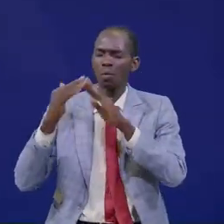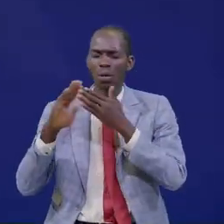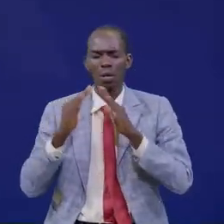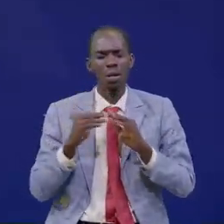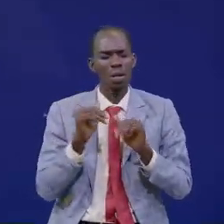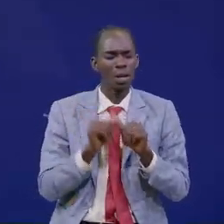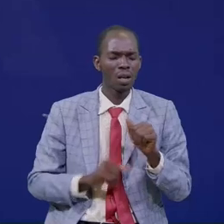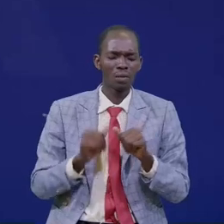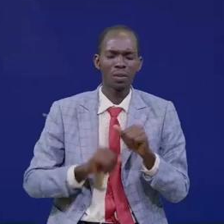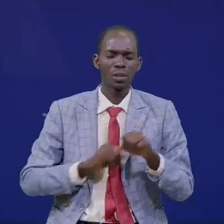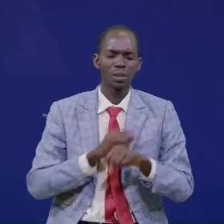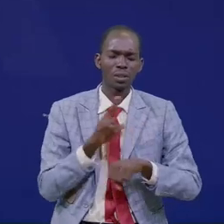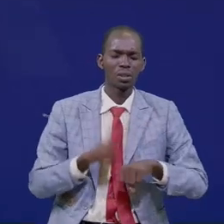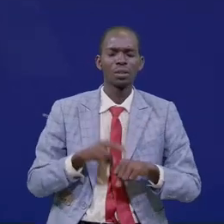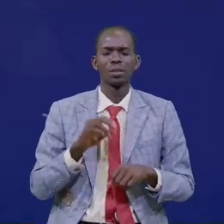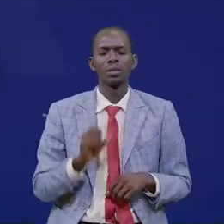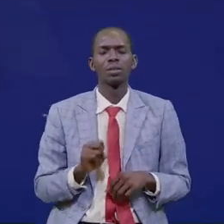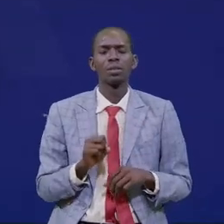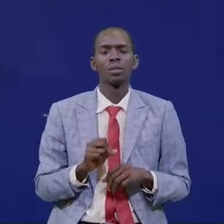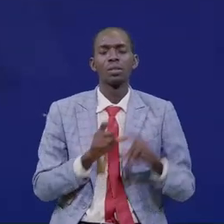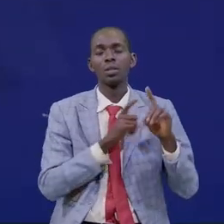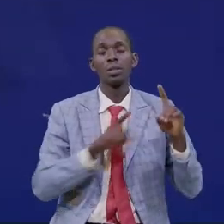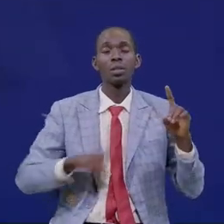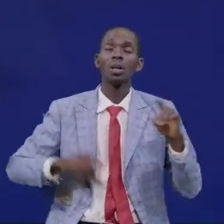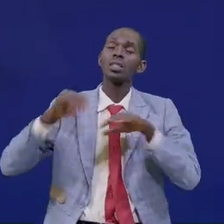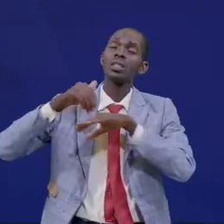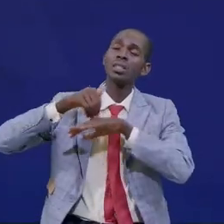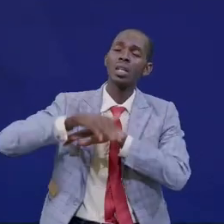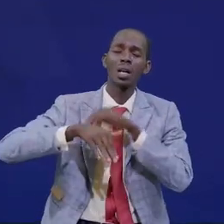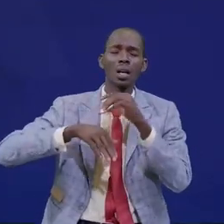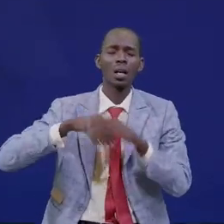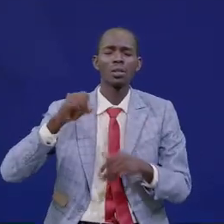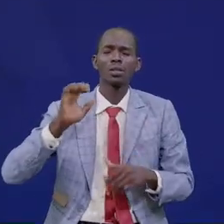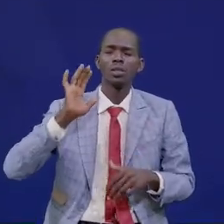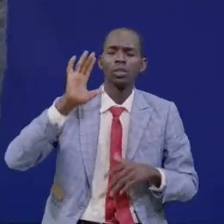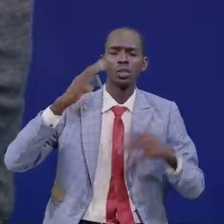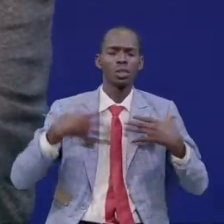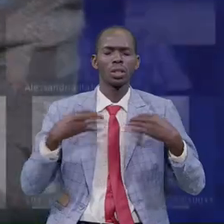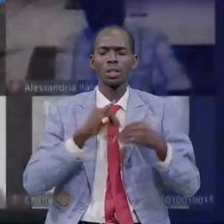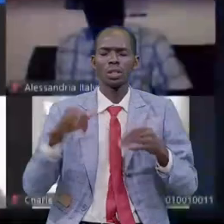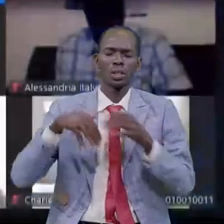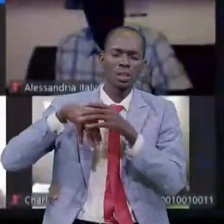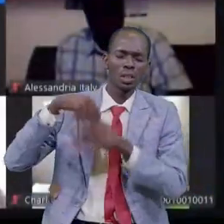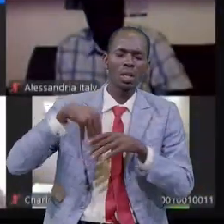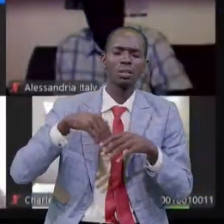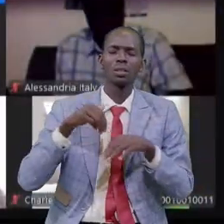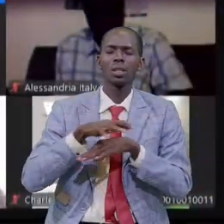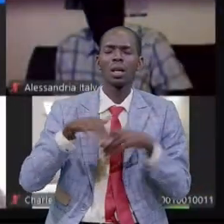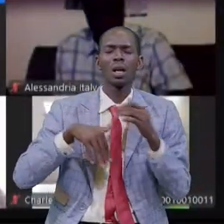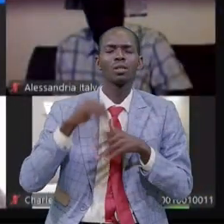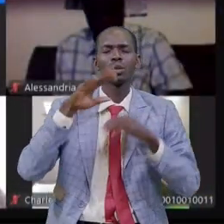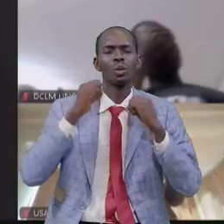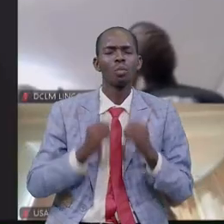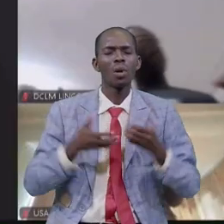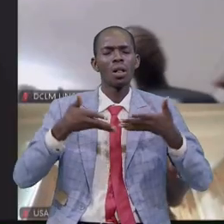communauté, dans toute nation. Lord, send forth Seigneur, your healing, send forth your power. Let there be miracles of